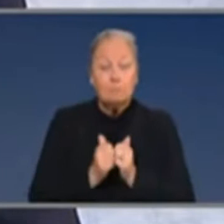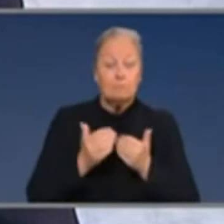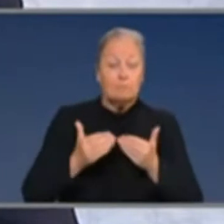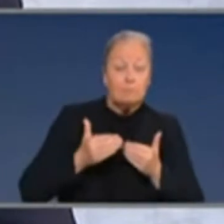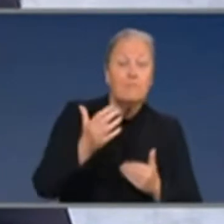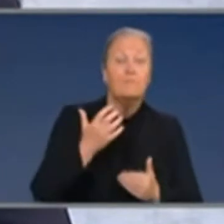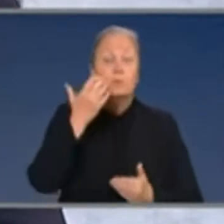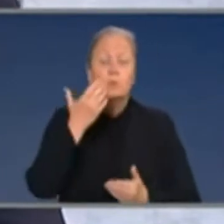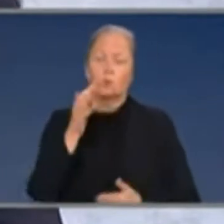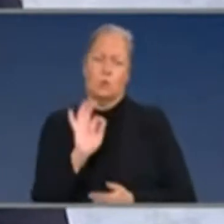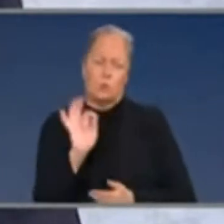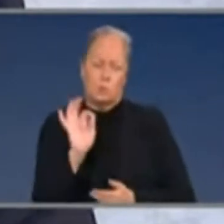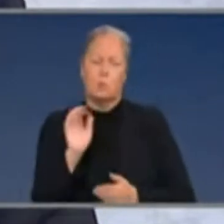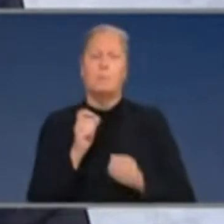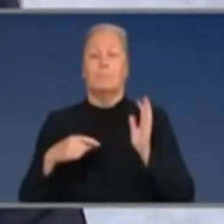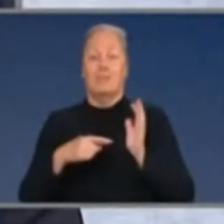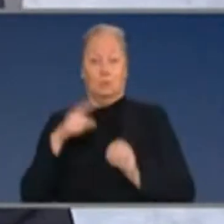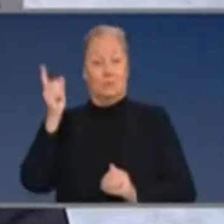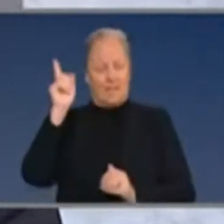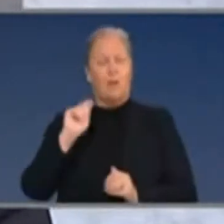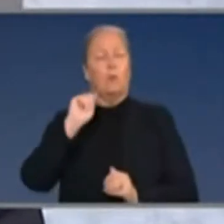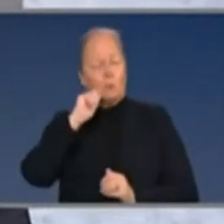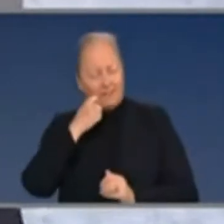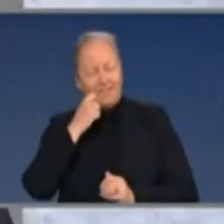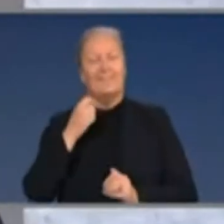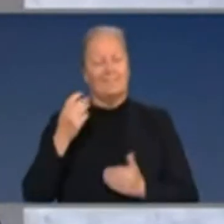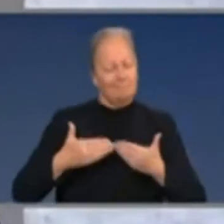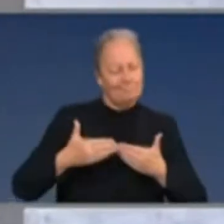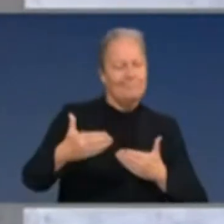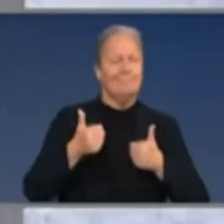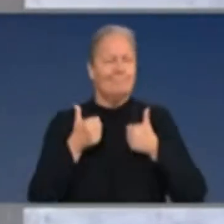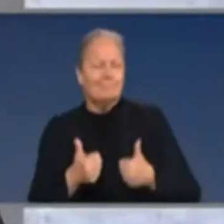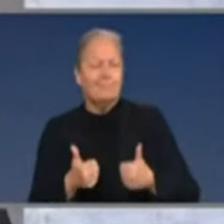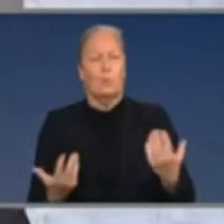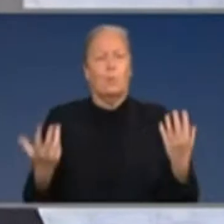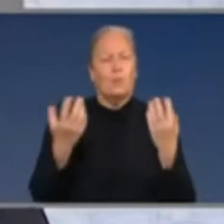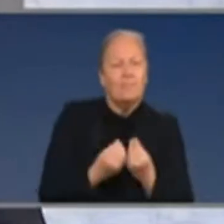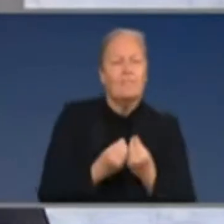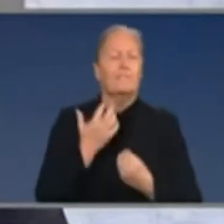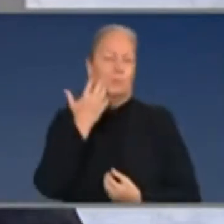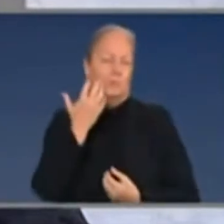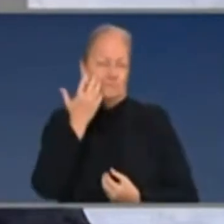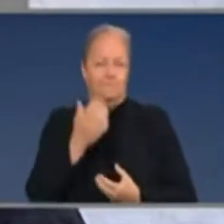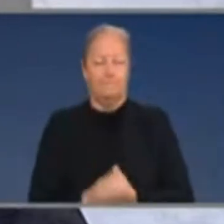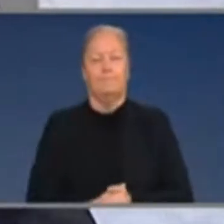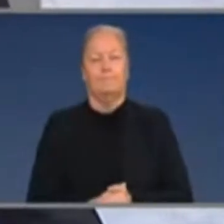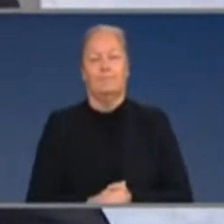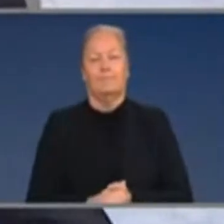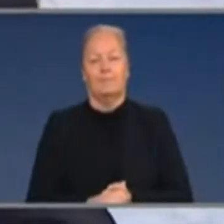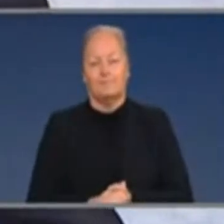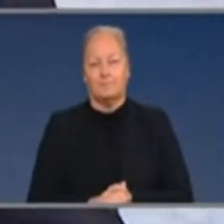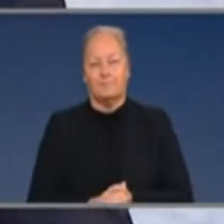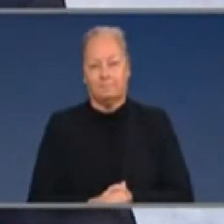But what we're announcing today, I think, will make a very meaningful impact on achieving that journey together. But before I do that, and I know